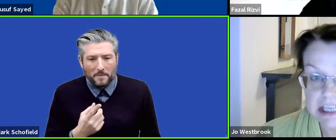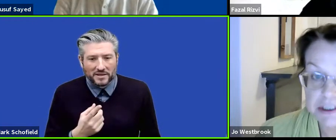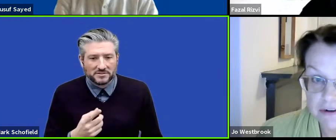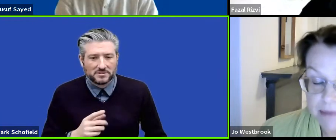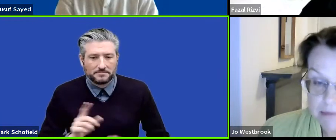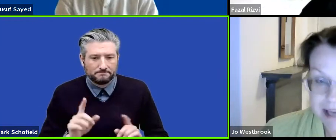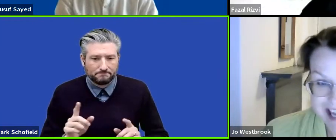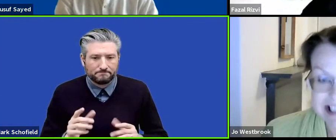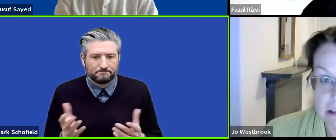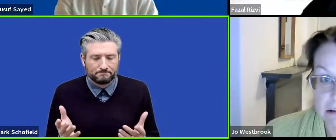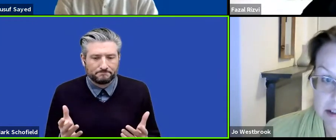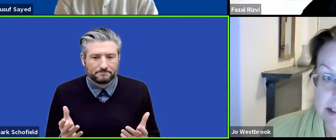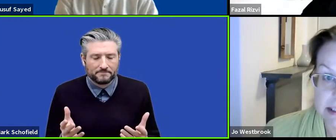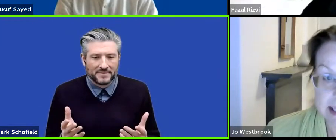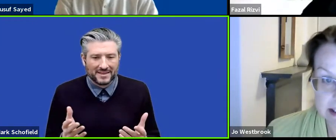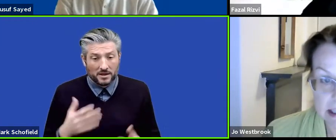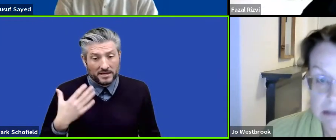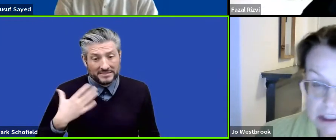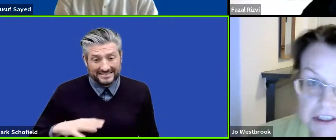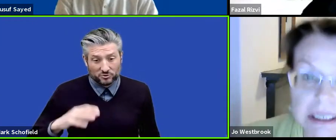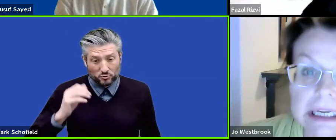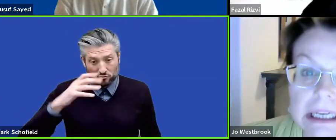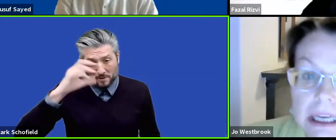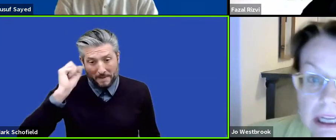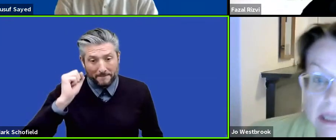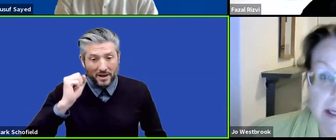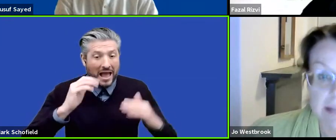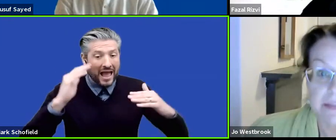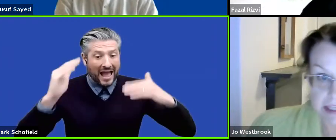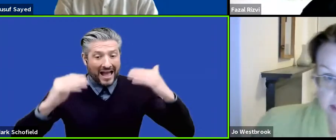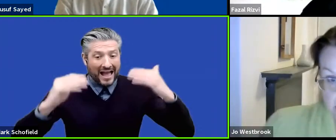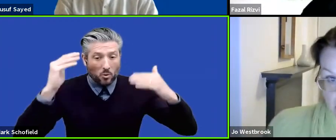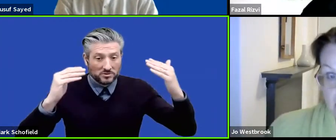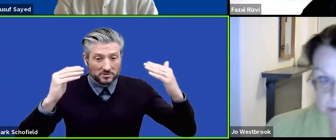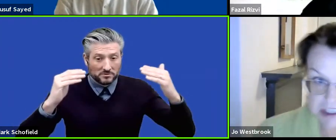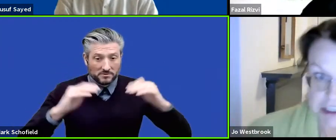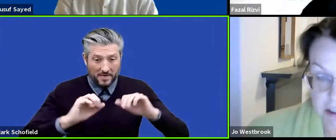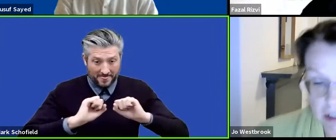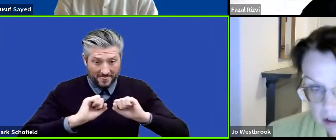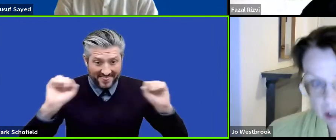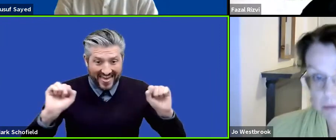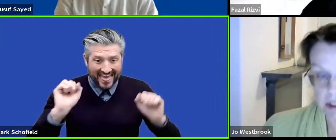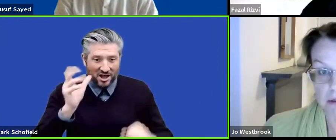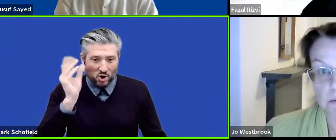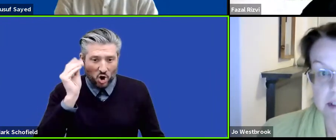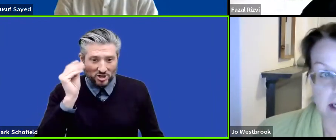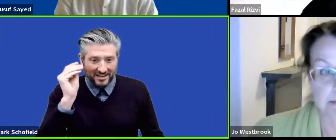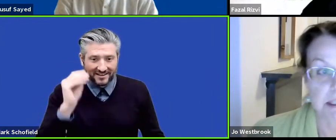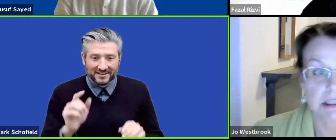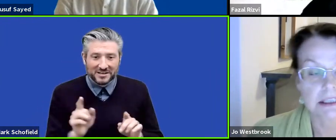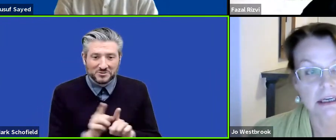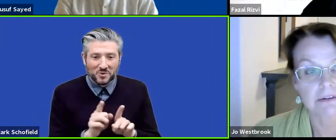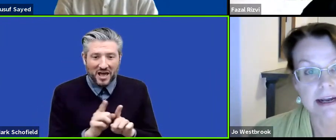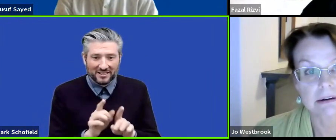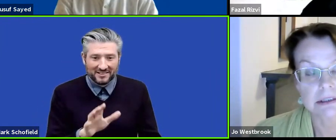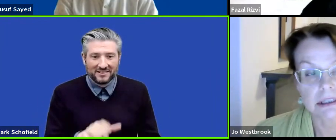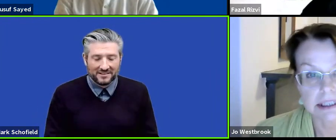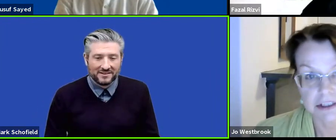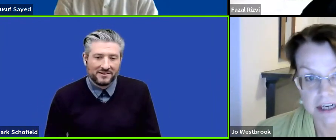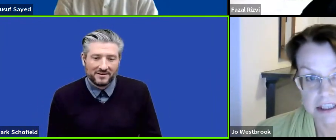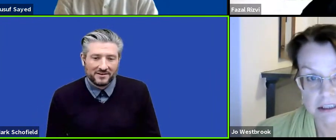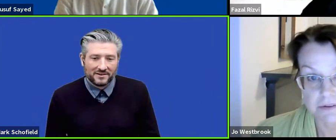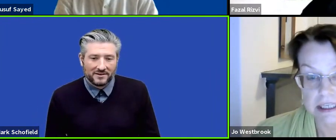the need to remember adults and adult learning in this. Mm-hmm. I mentioned what I thought was an absence